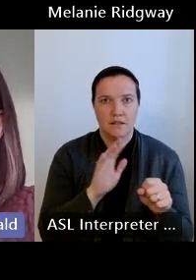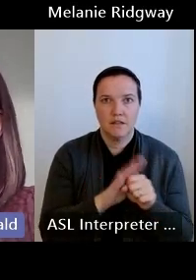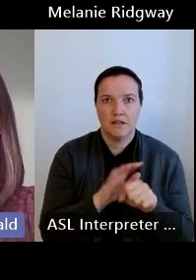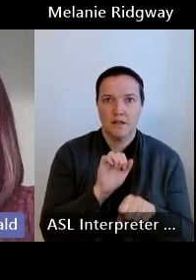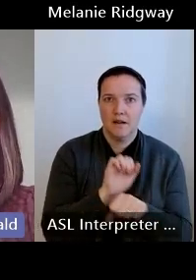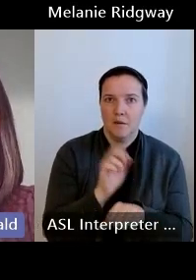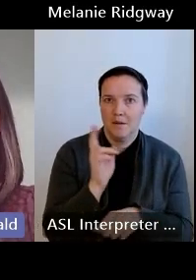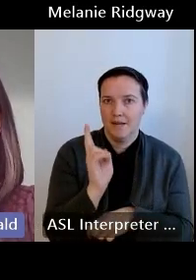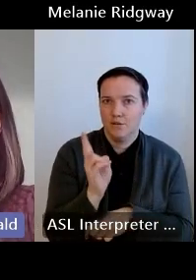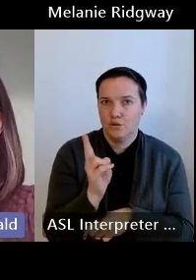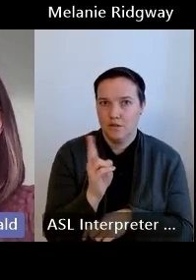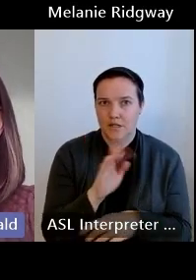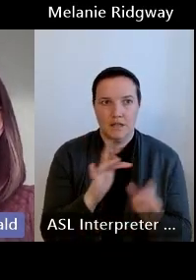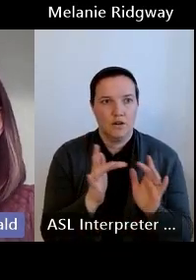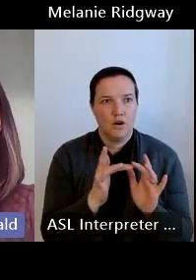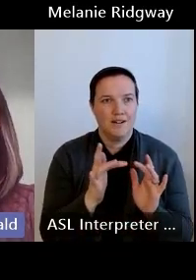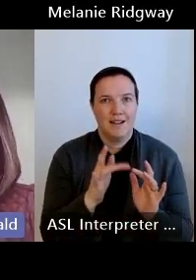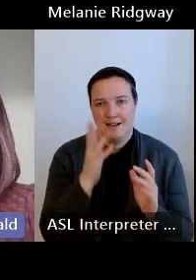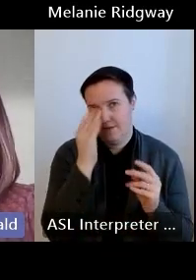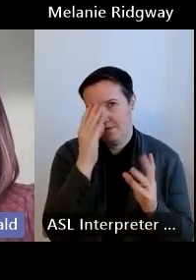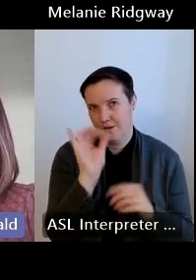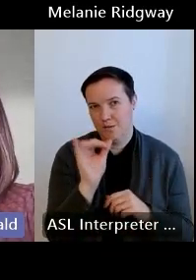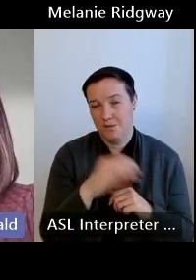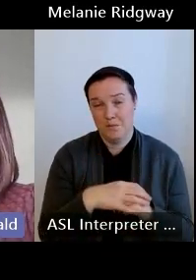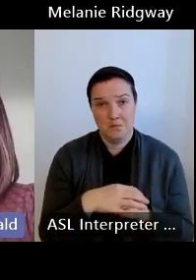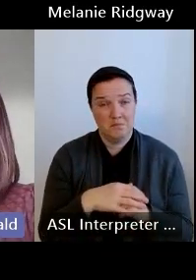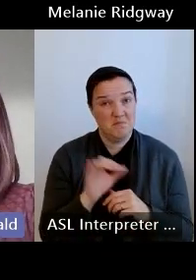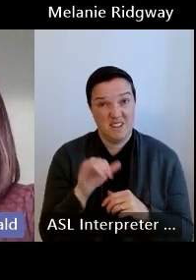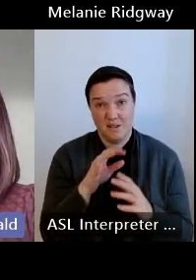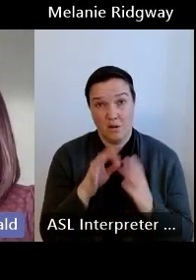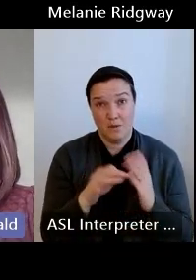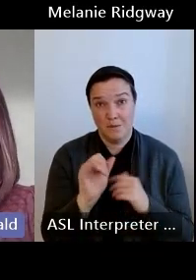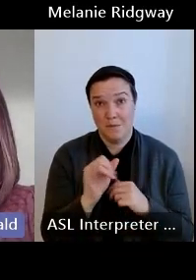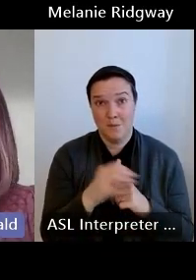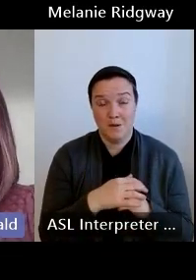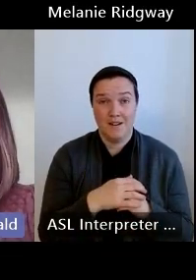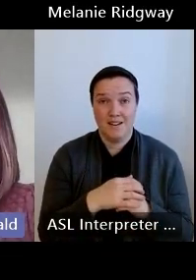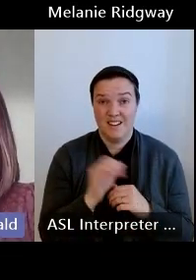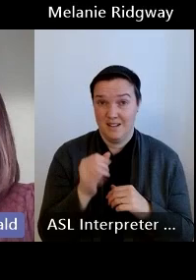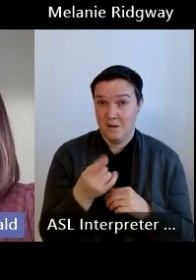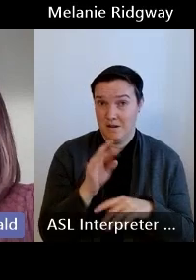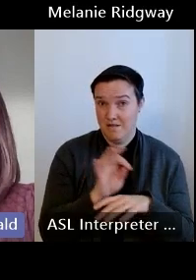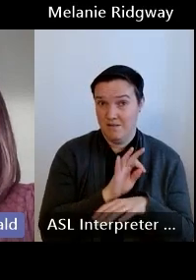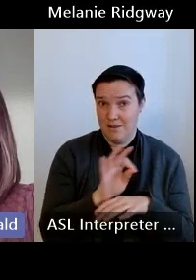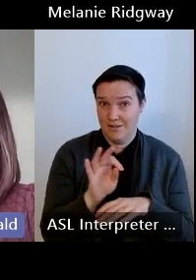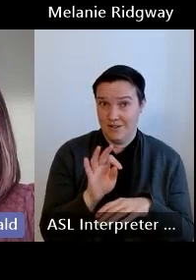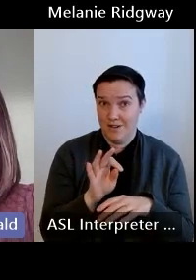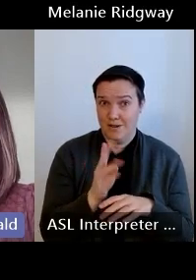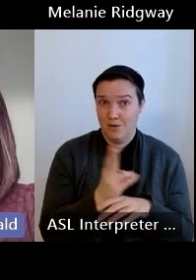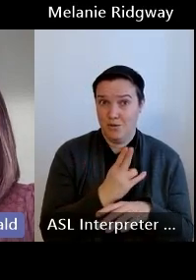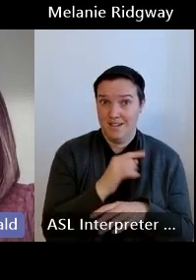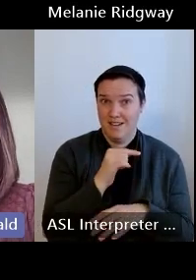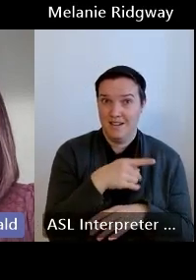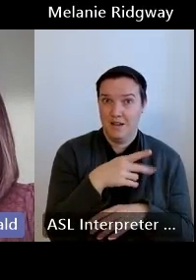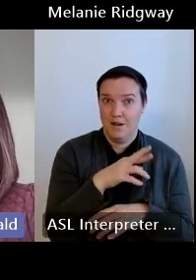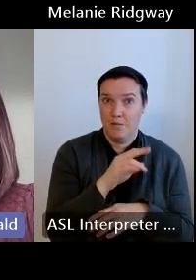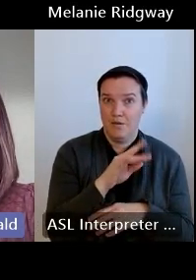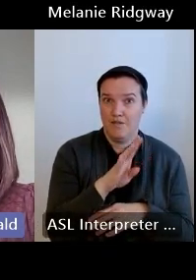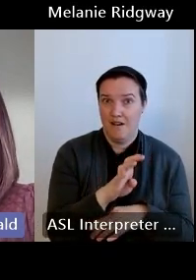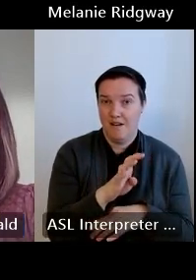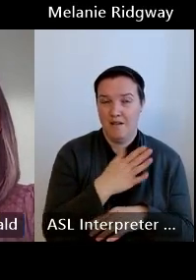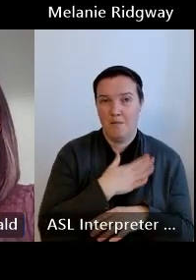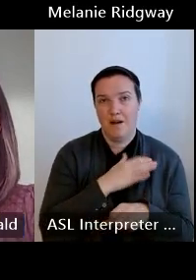employment history and contact details. So that is an option, and it is a functionality within the profile under Match at